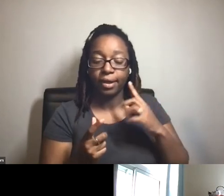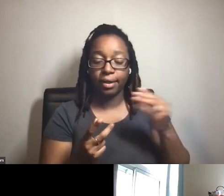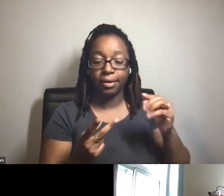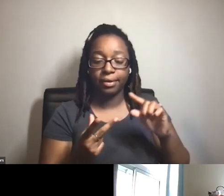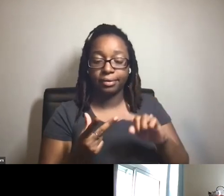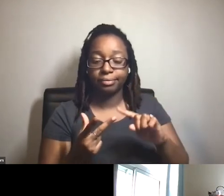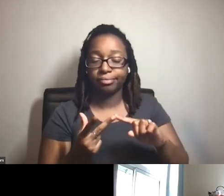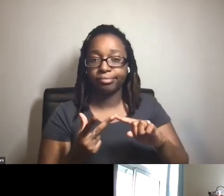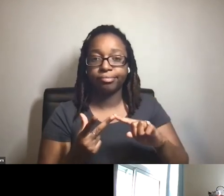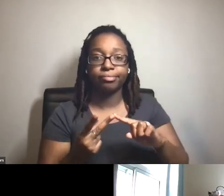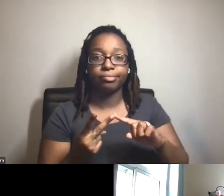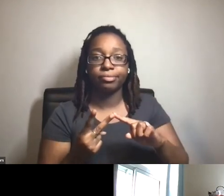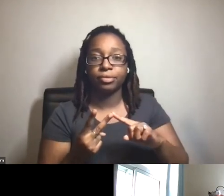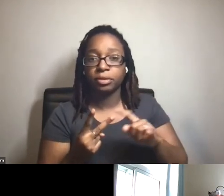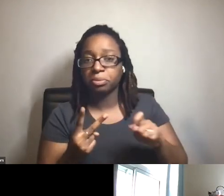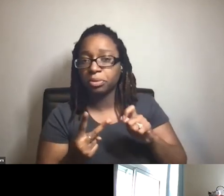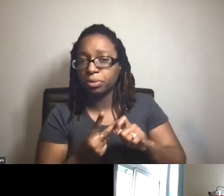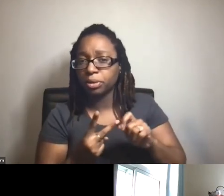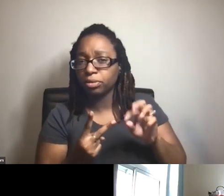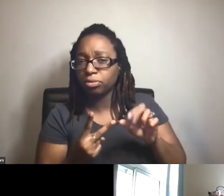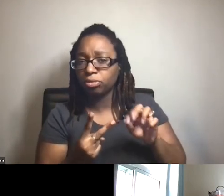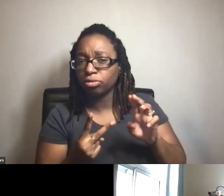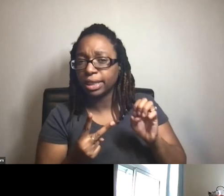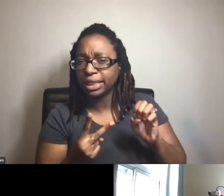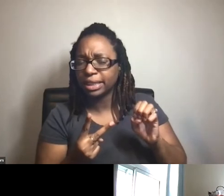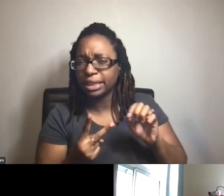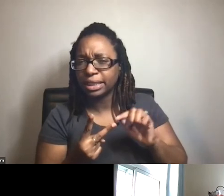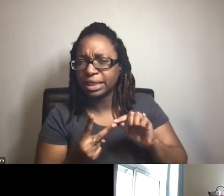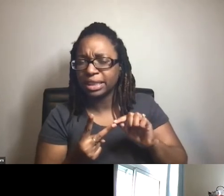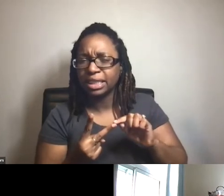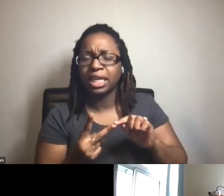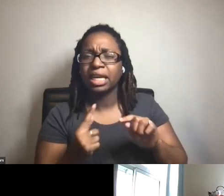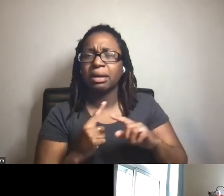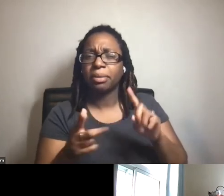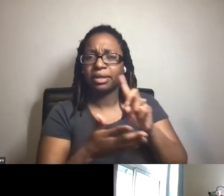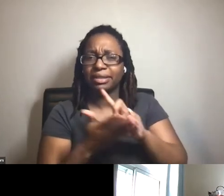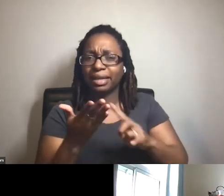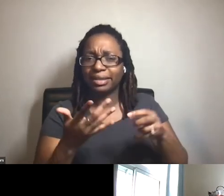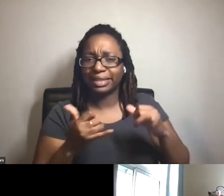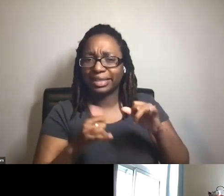and various raised pin arrays. However, those are the designs for those are still in progress